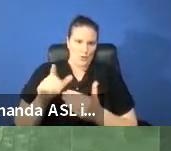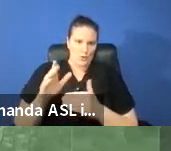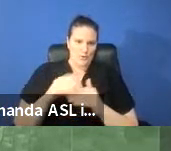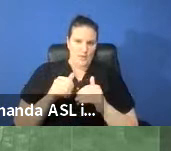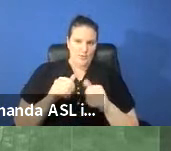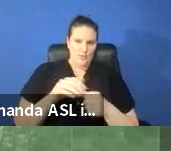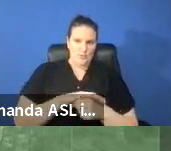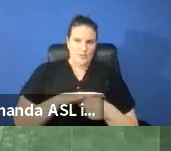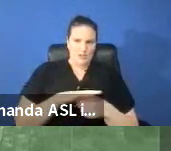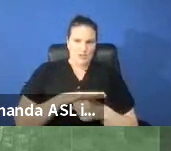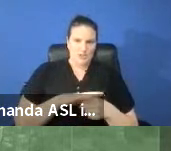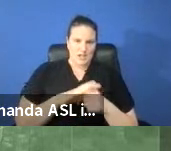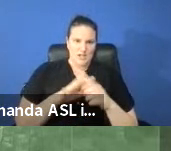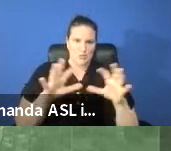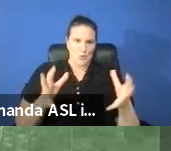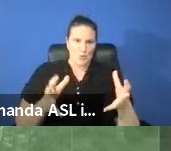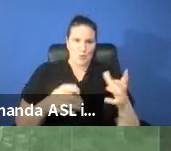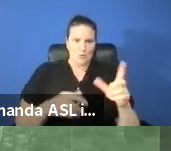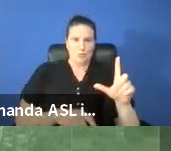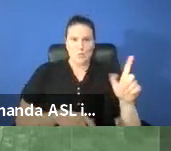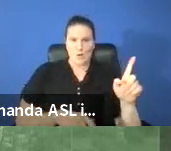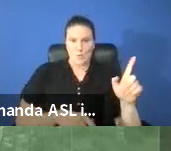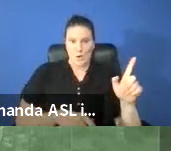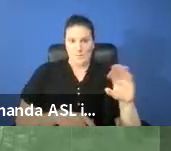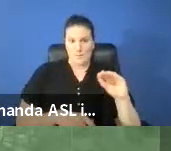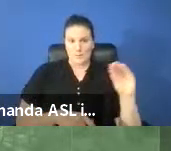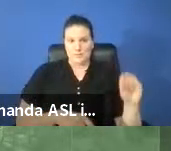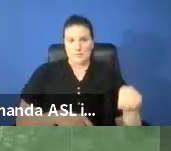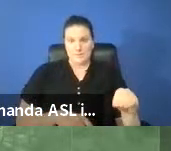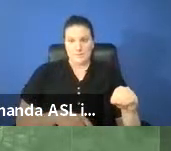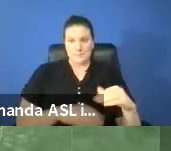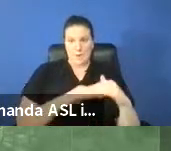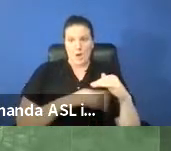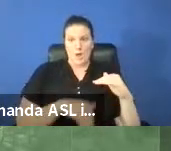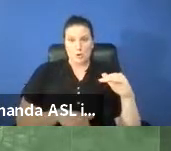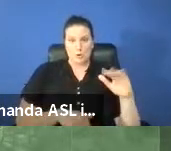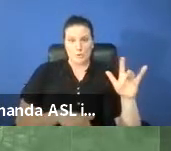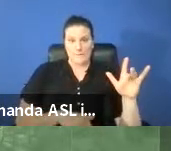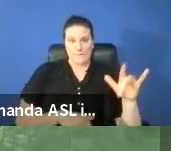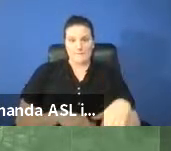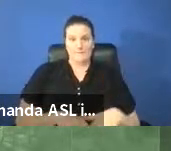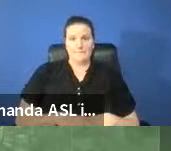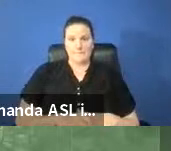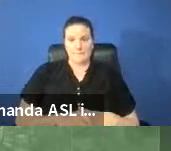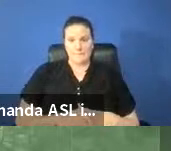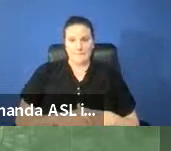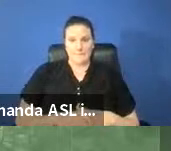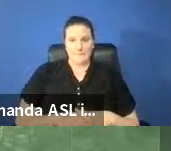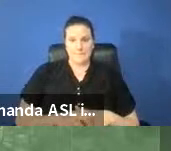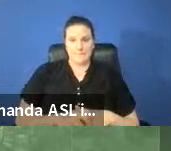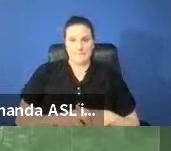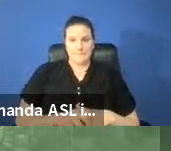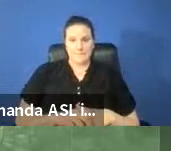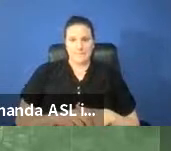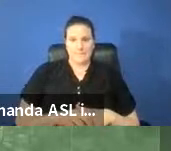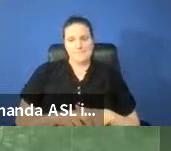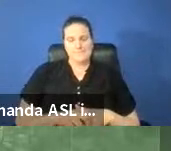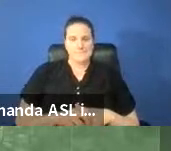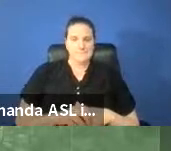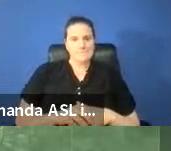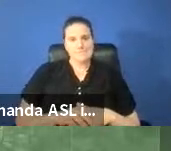region as a whole. So 21% are under 25. So again, a little bit of an